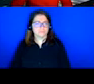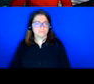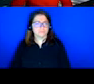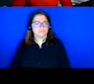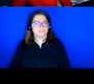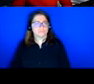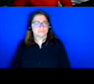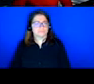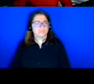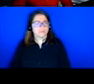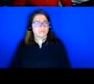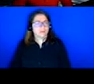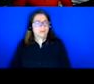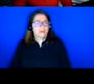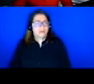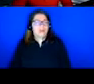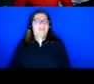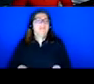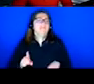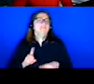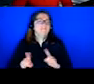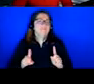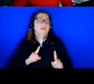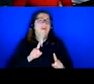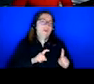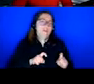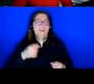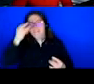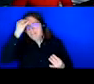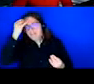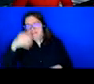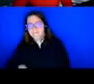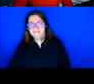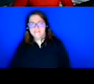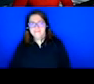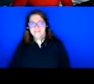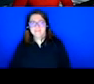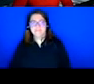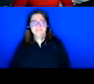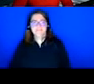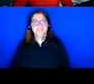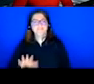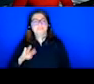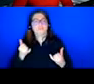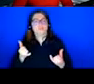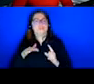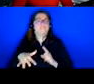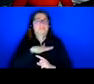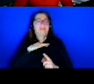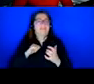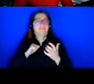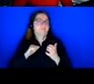So another kind of questions reflection as well. What is your current environment and making things harder or less enjoyable as well?